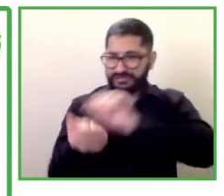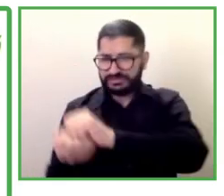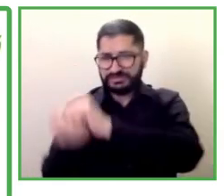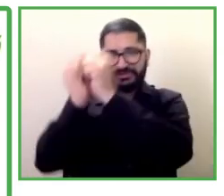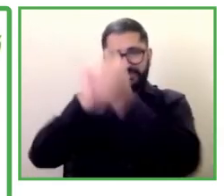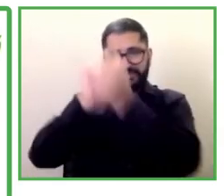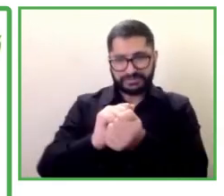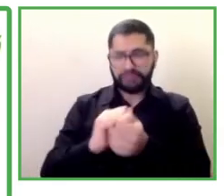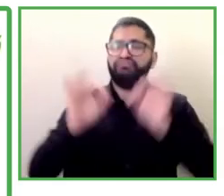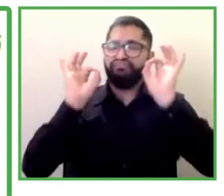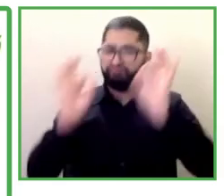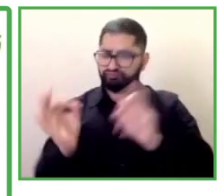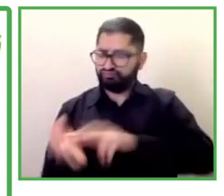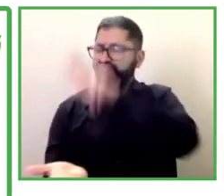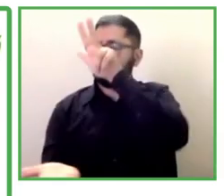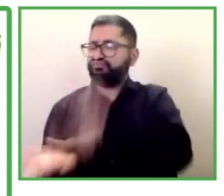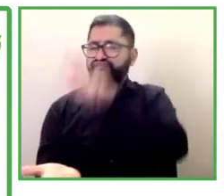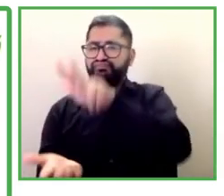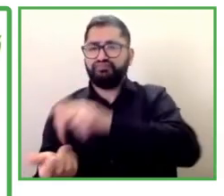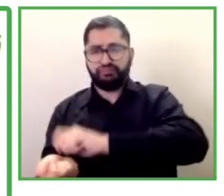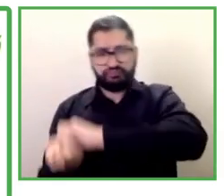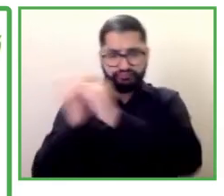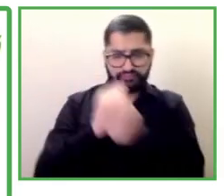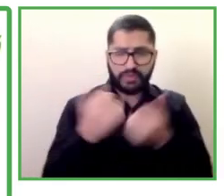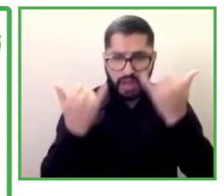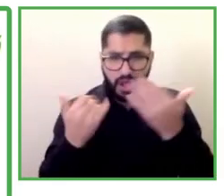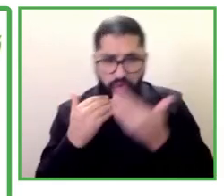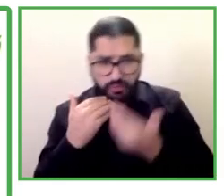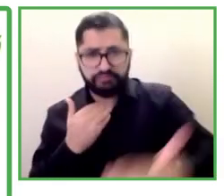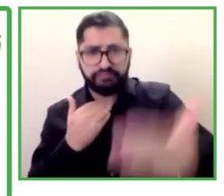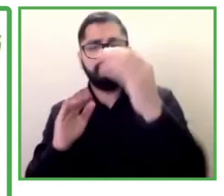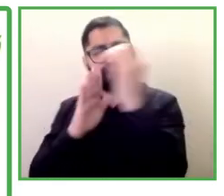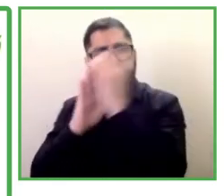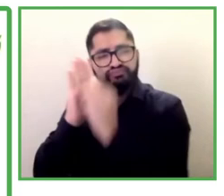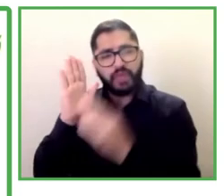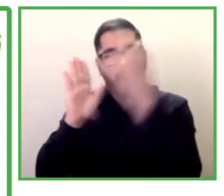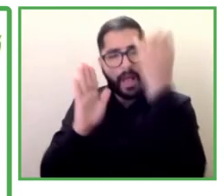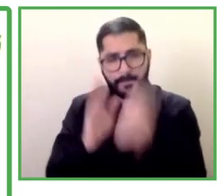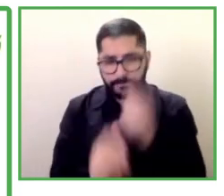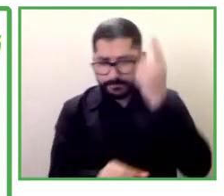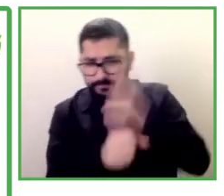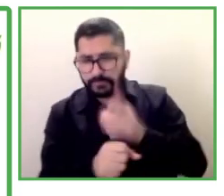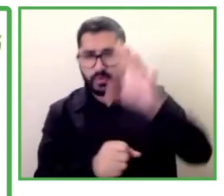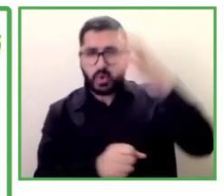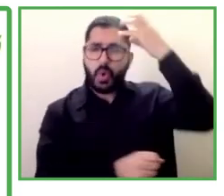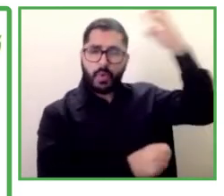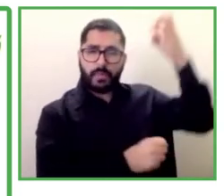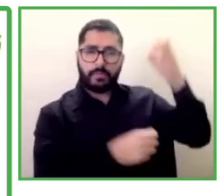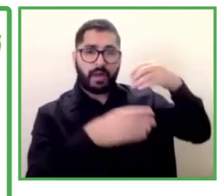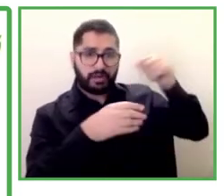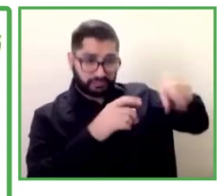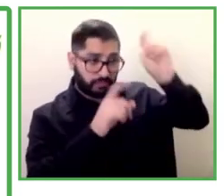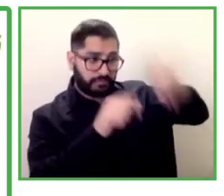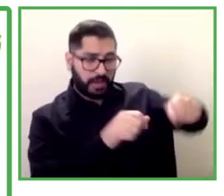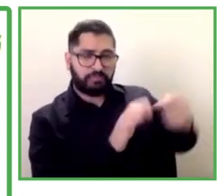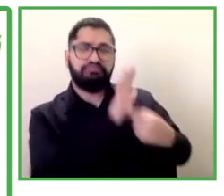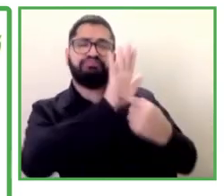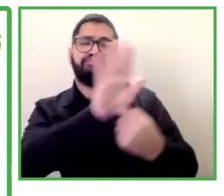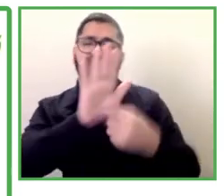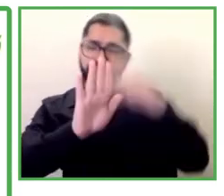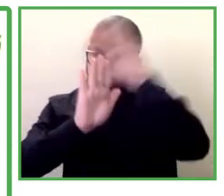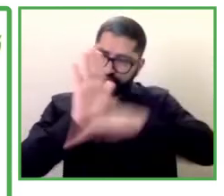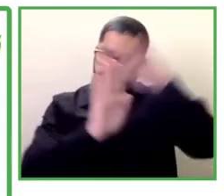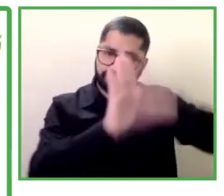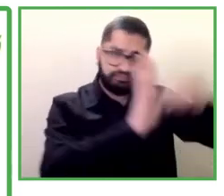why the convention that I talked about before had a mandate that asked the government to present a